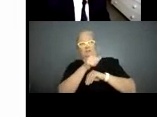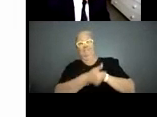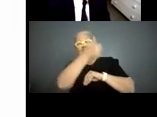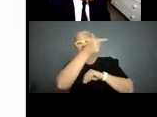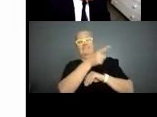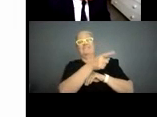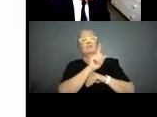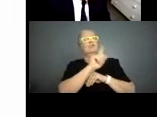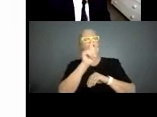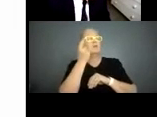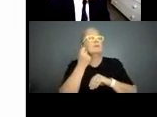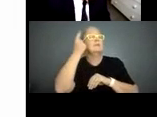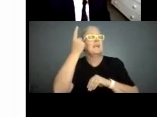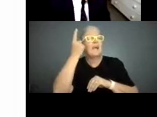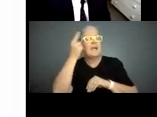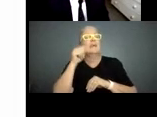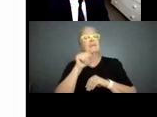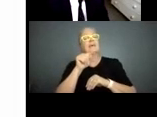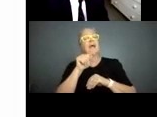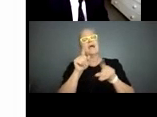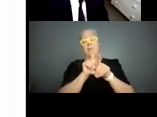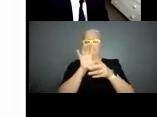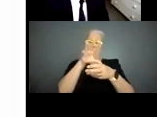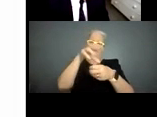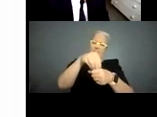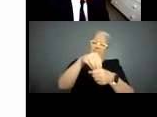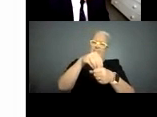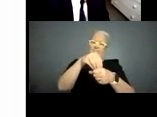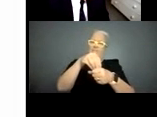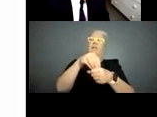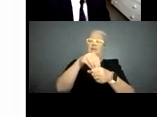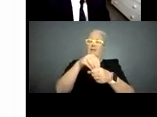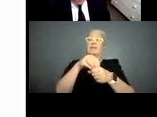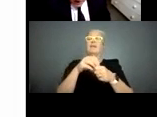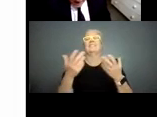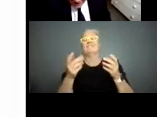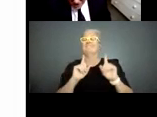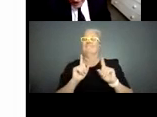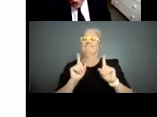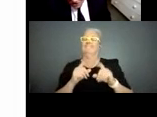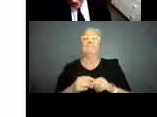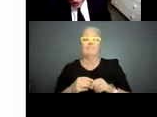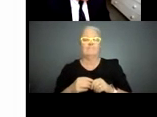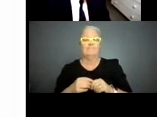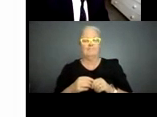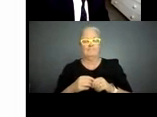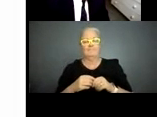means, which is meeting the needs and adjusting to meet the needs of each child in the classroom. It's certainly not